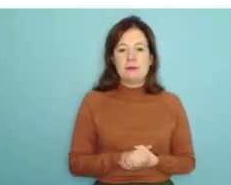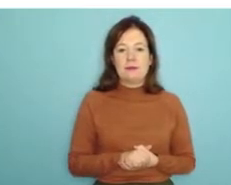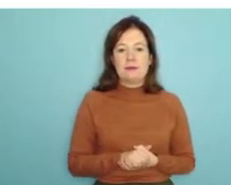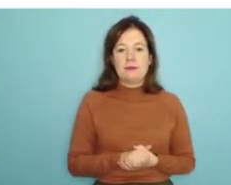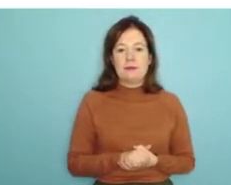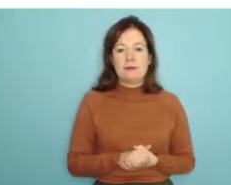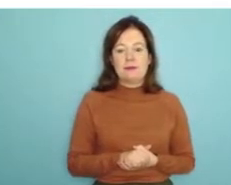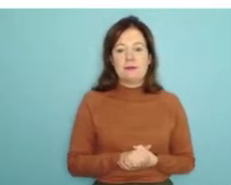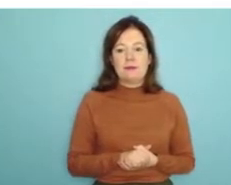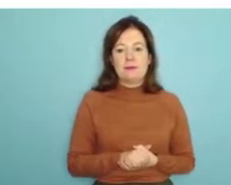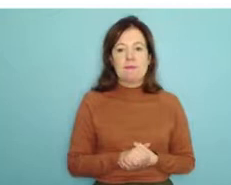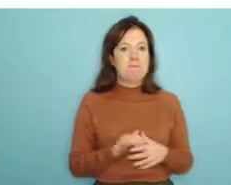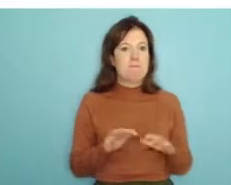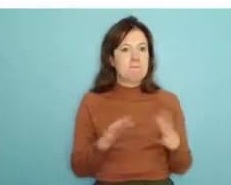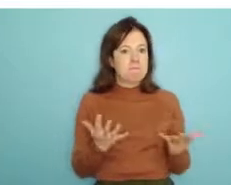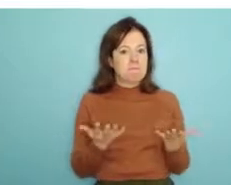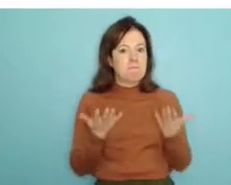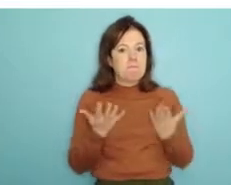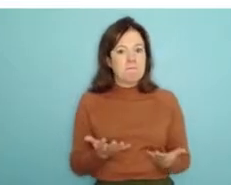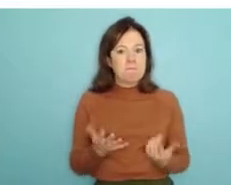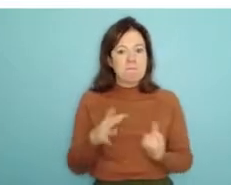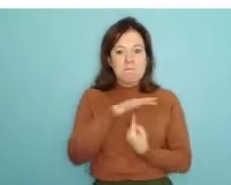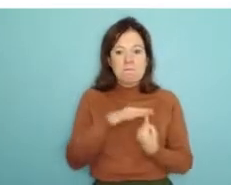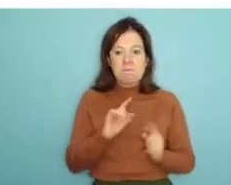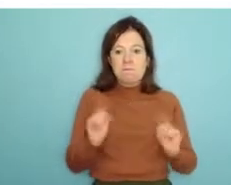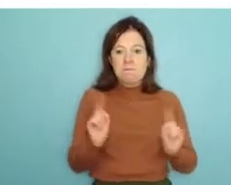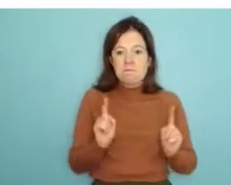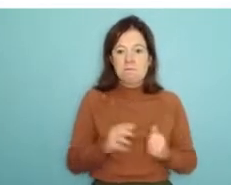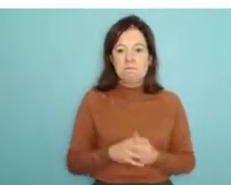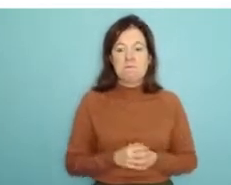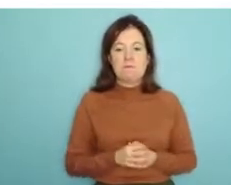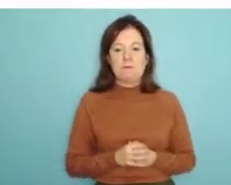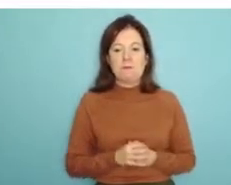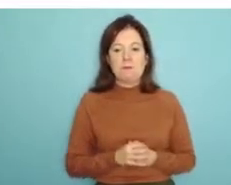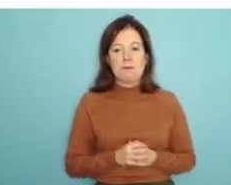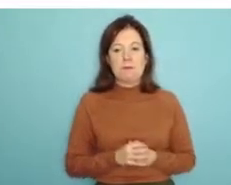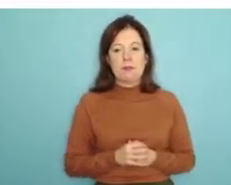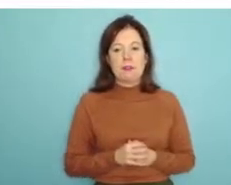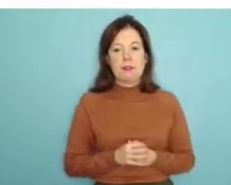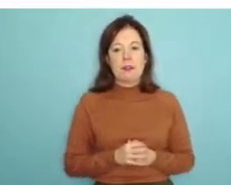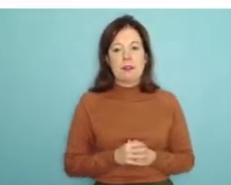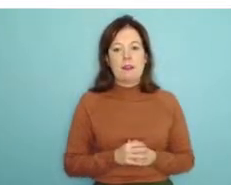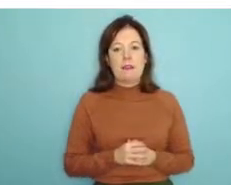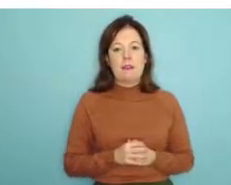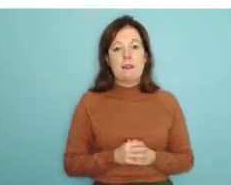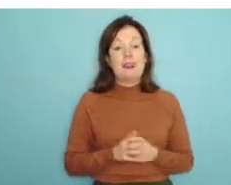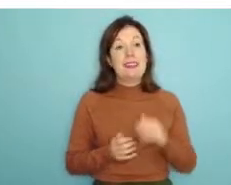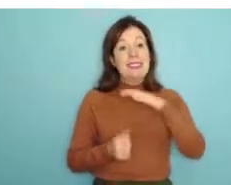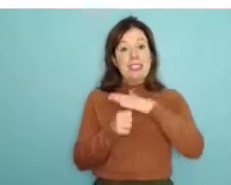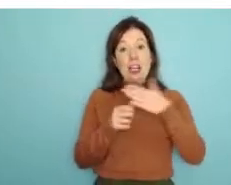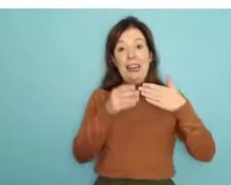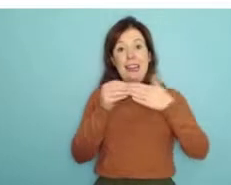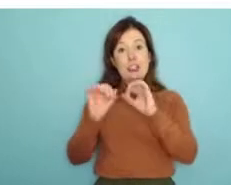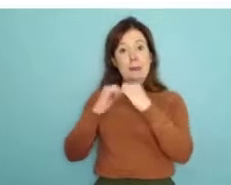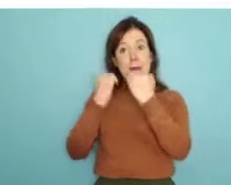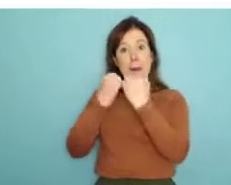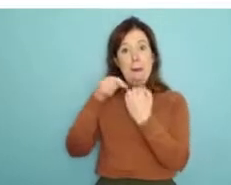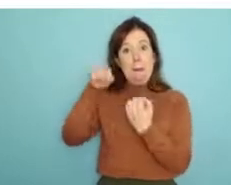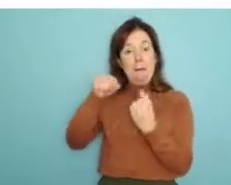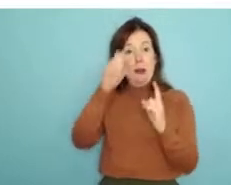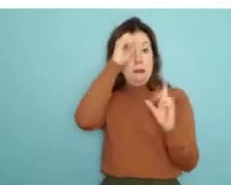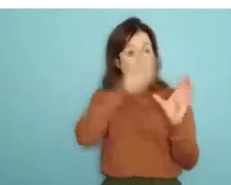So where does this leave us? I strongly believe that having a psychology post as part of the senior leadership team in our